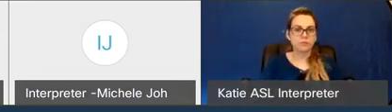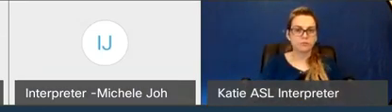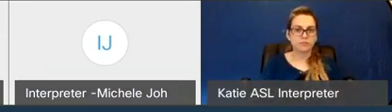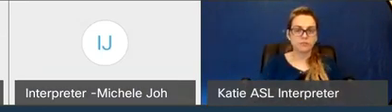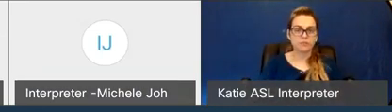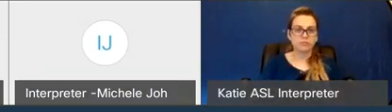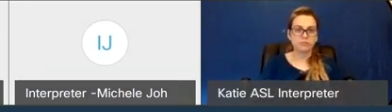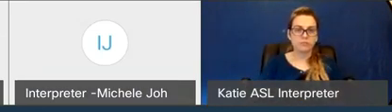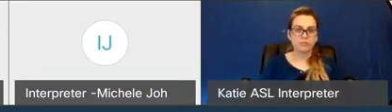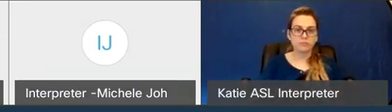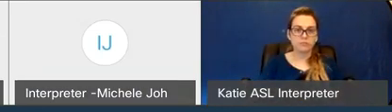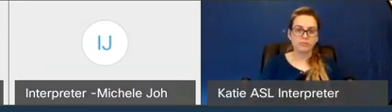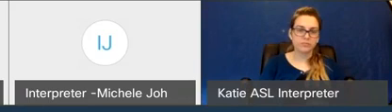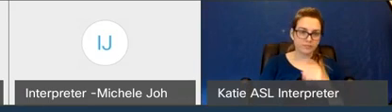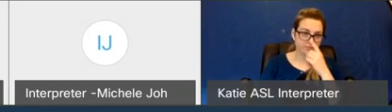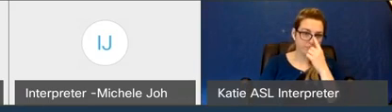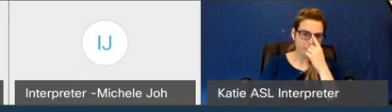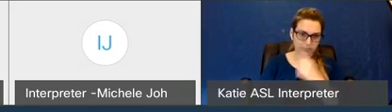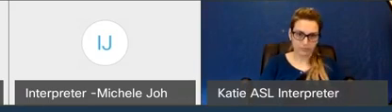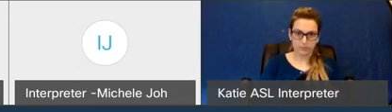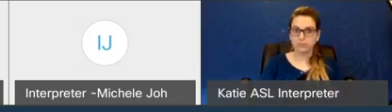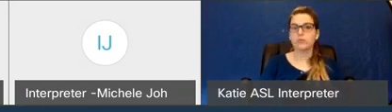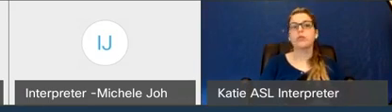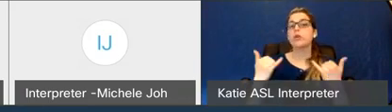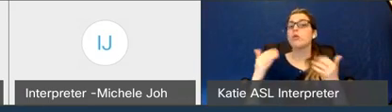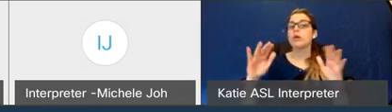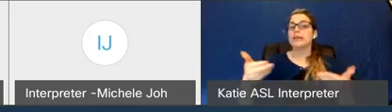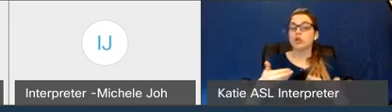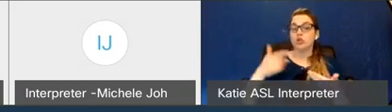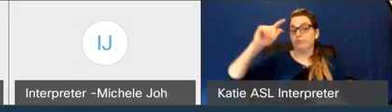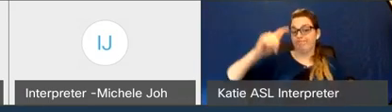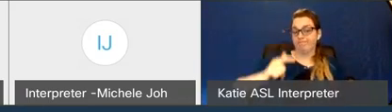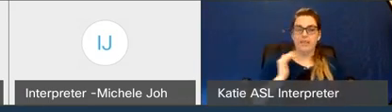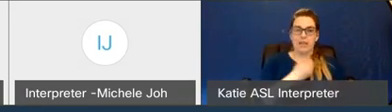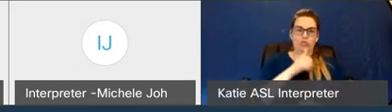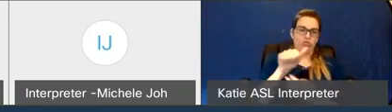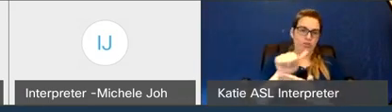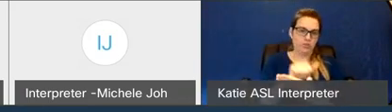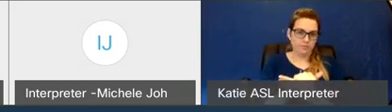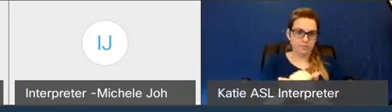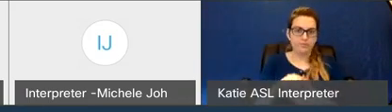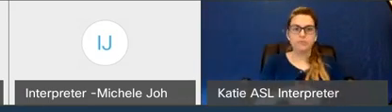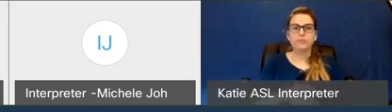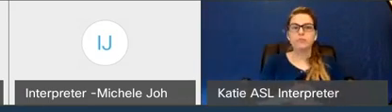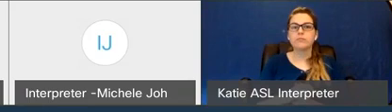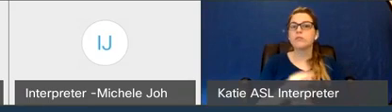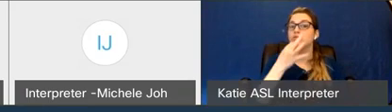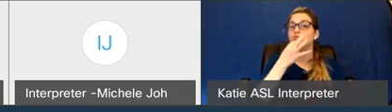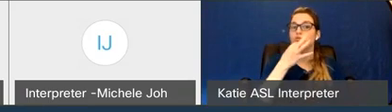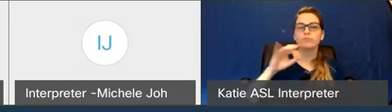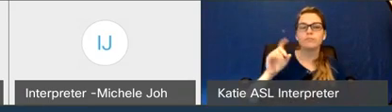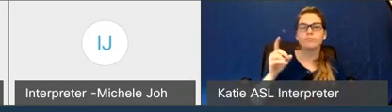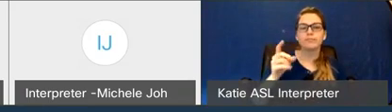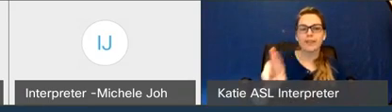I want to just take a moment to introduce you to today's webinar agenda. In a few moments, Dr. John Berg will provide a welcome